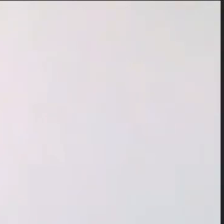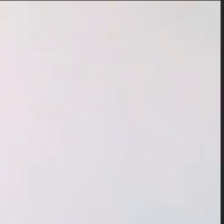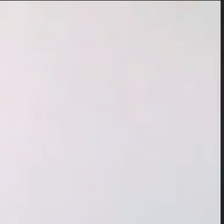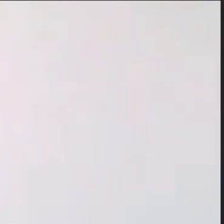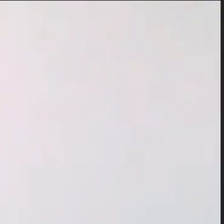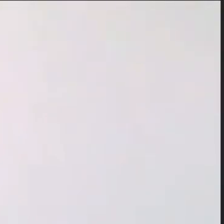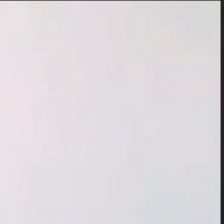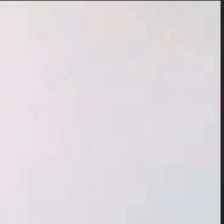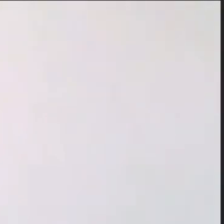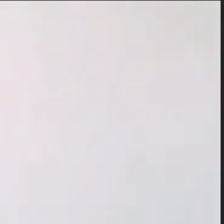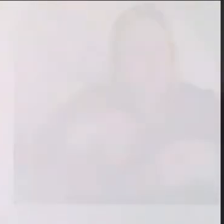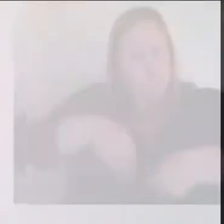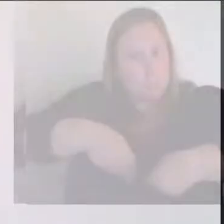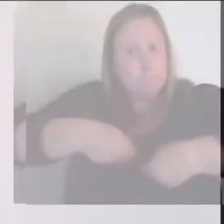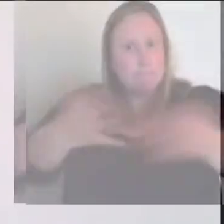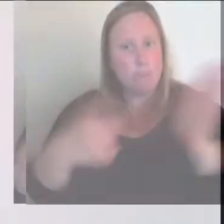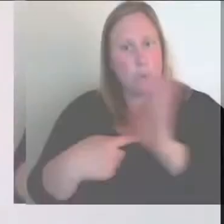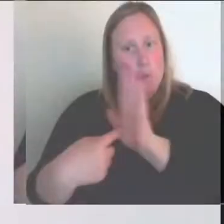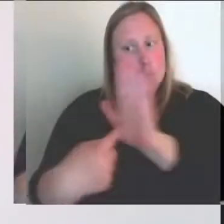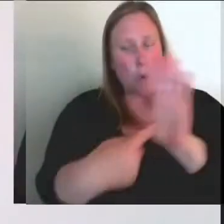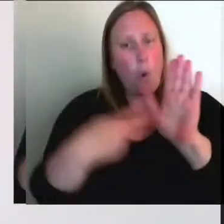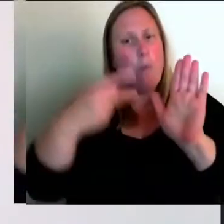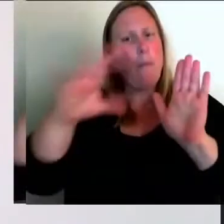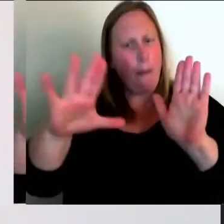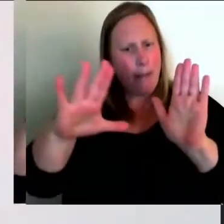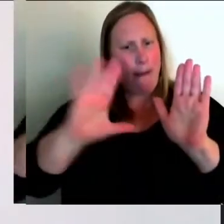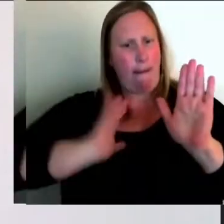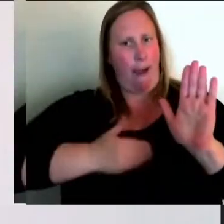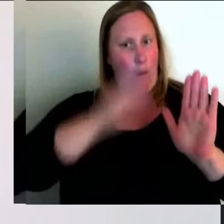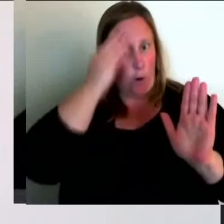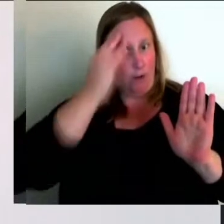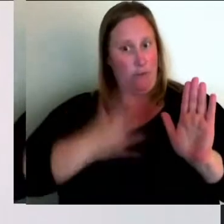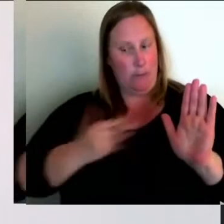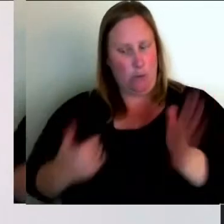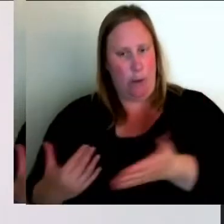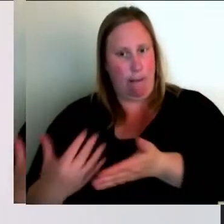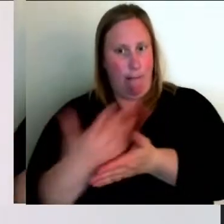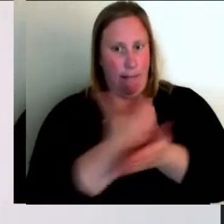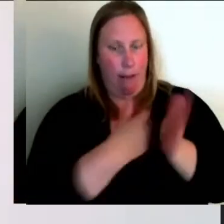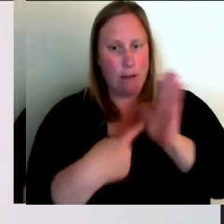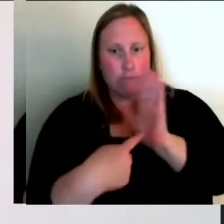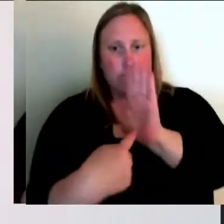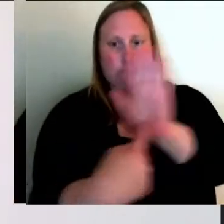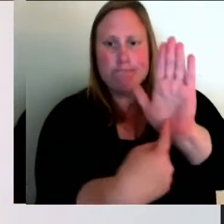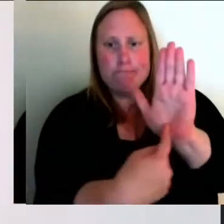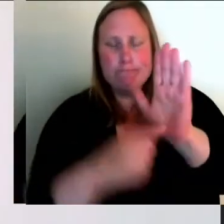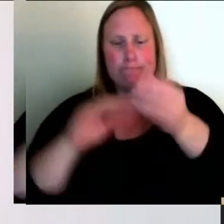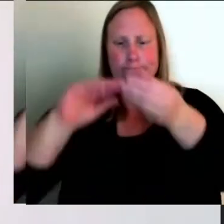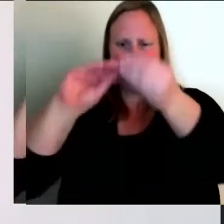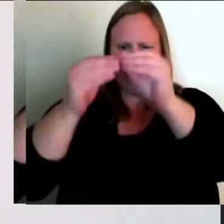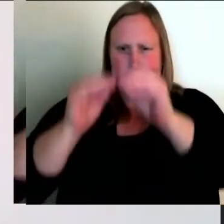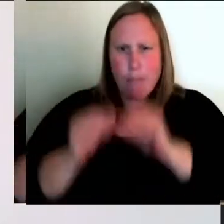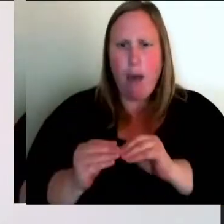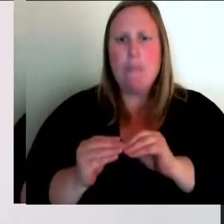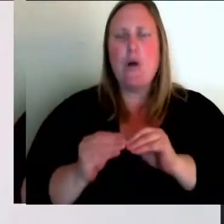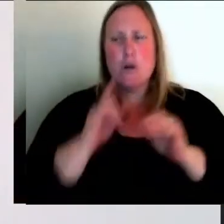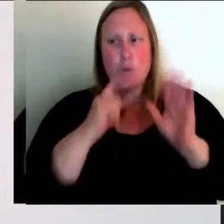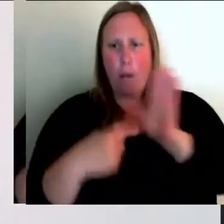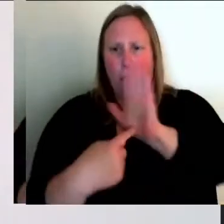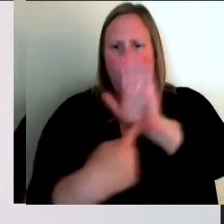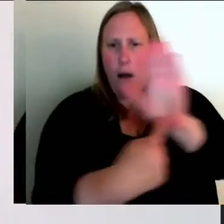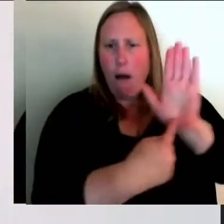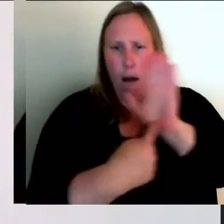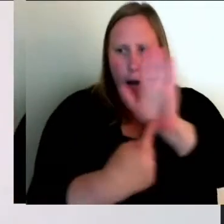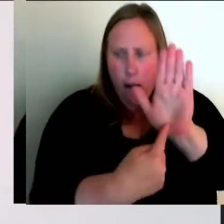means providing data to the public in real time. Data is the tool that drives decisions for public health, and it has remained